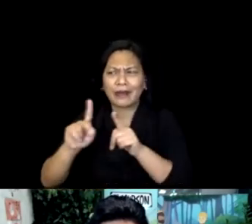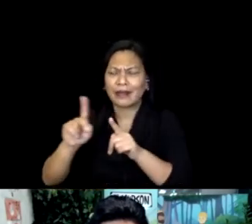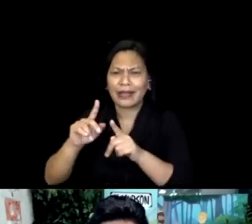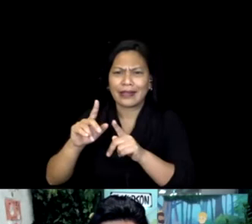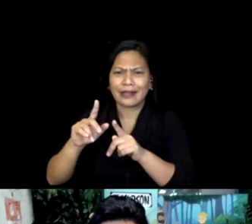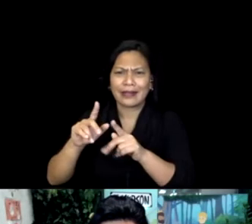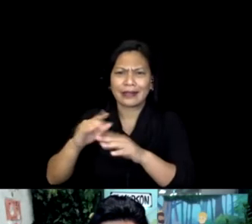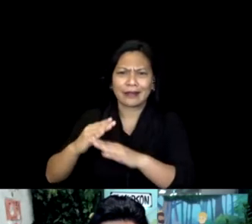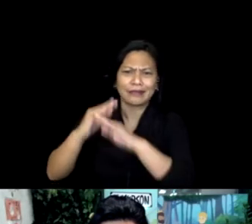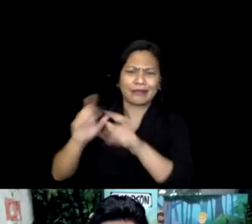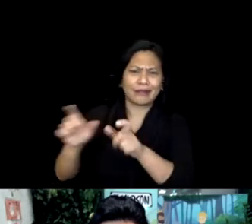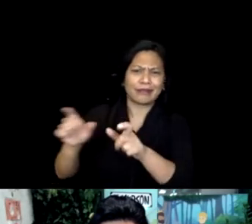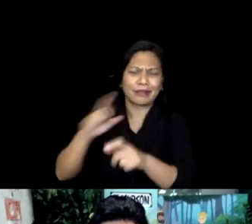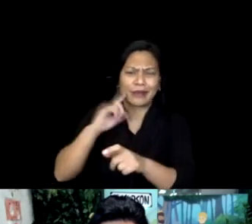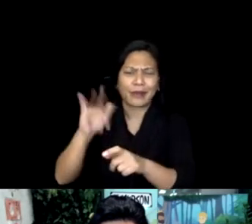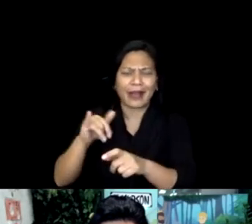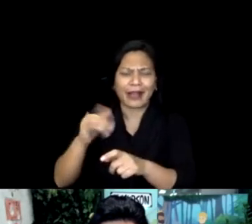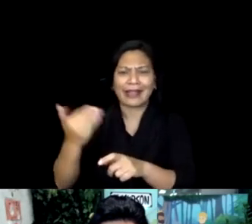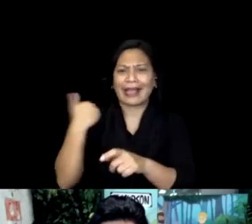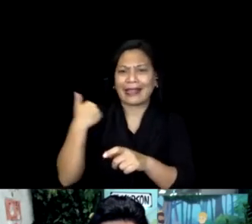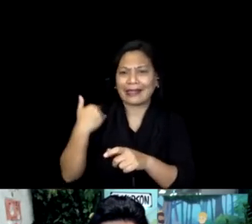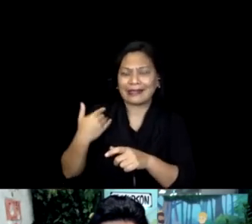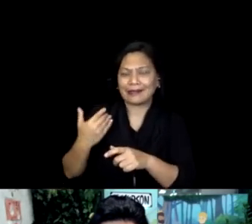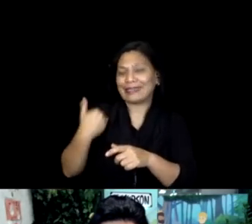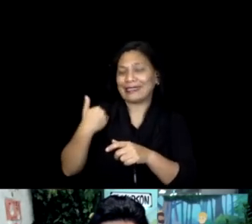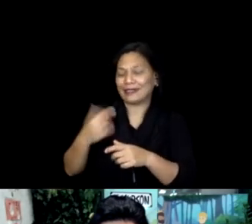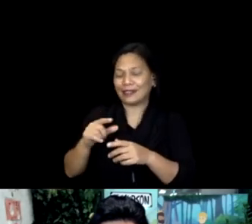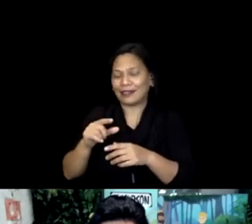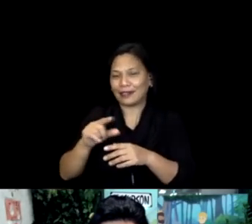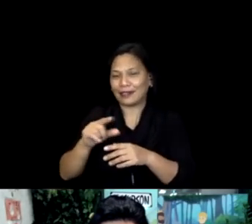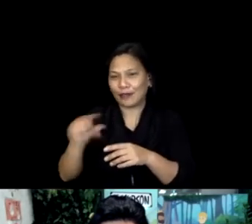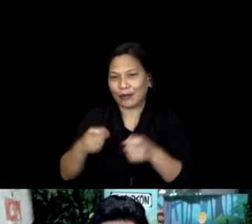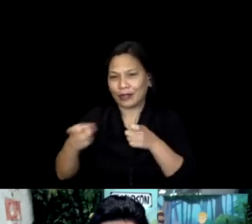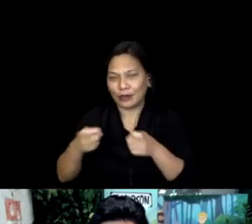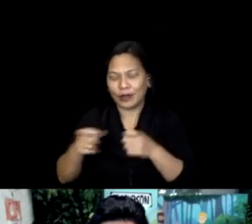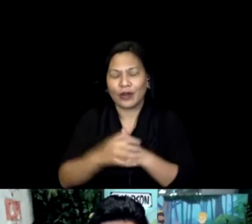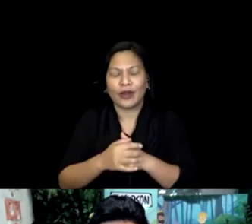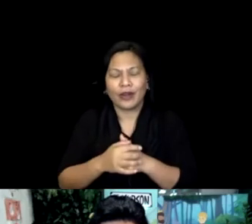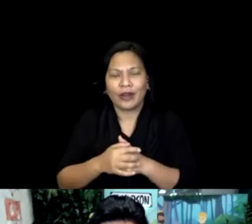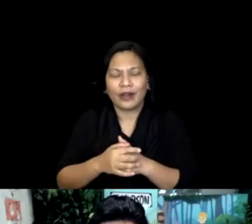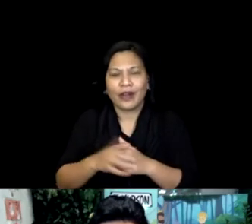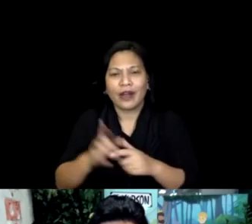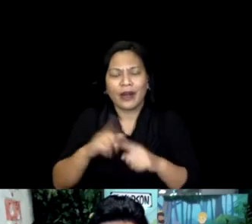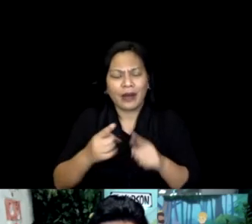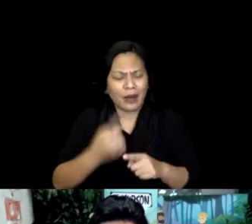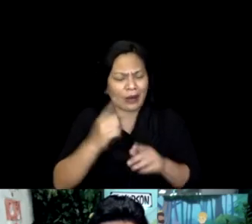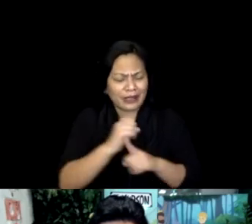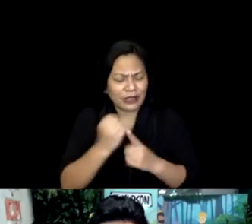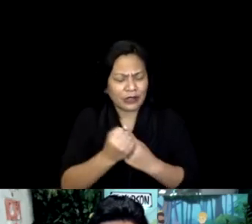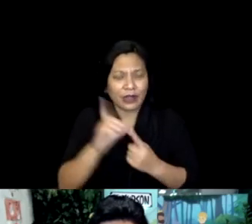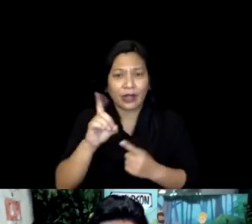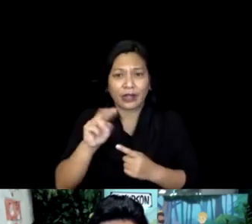with the last administration, and I had in one case Don McKellar, who has a voice